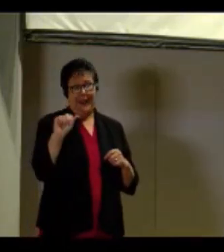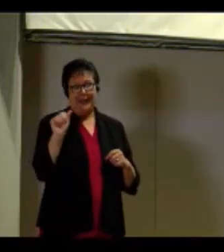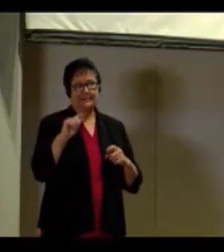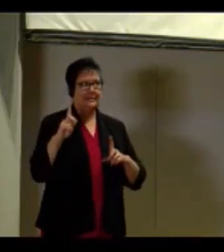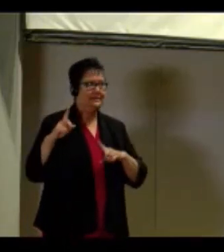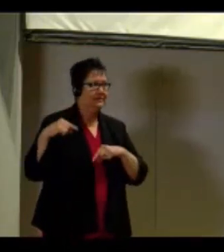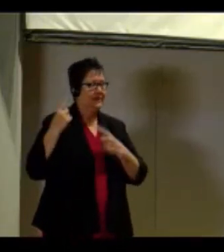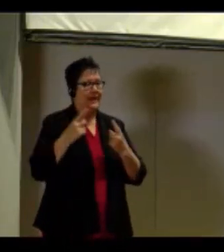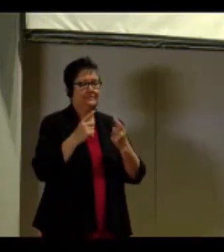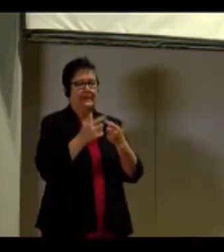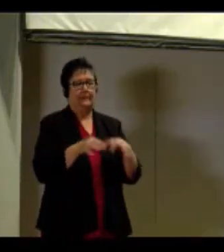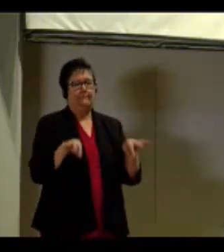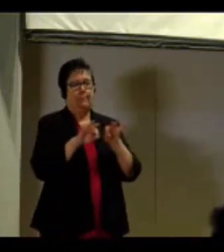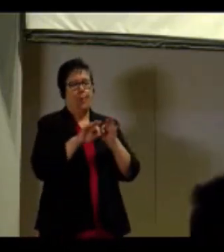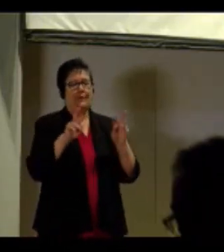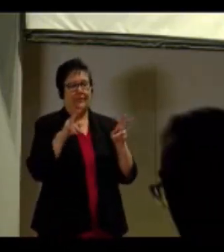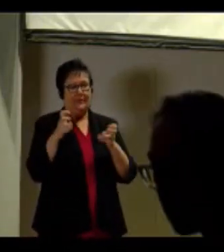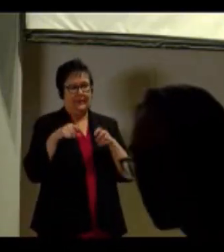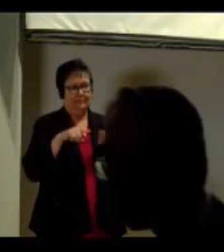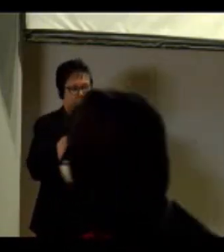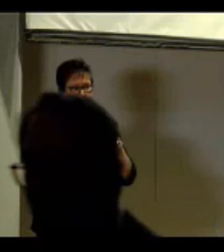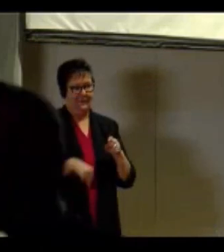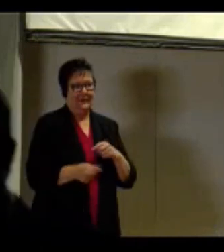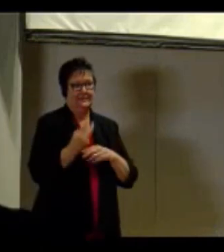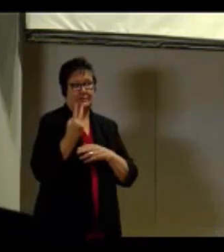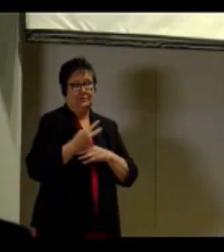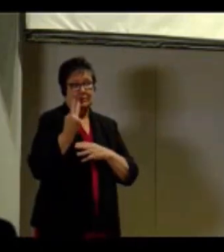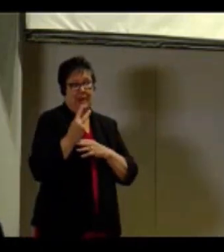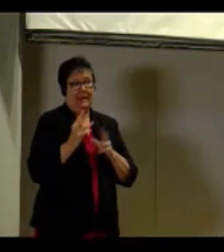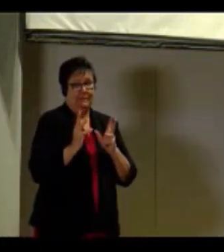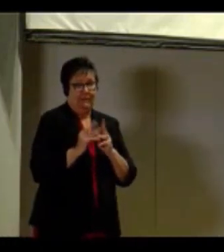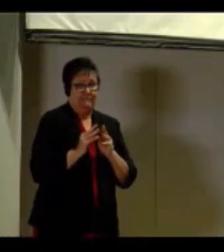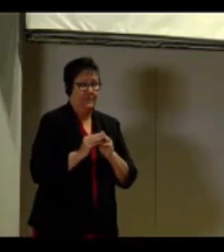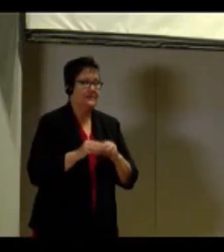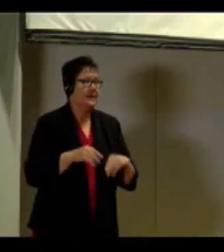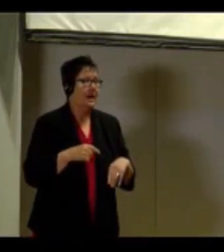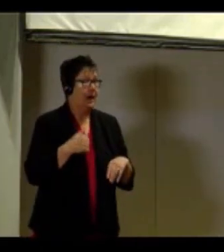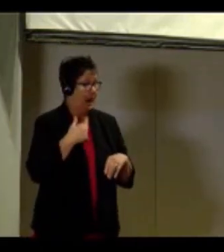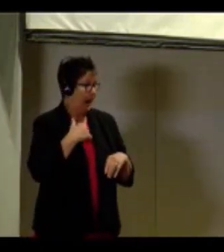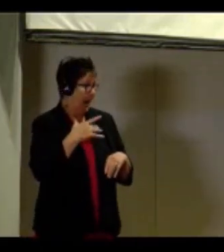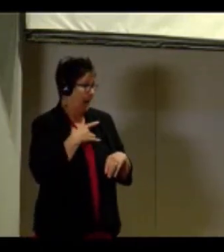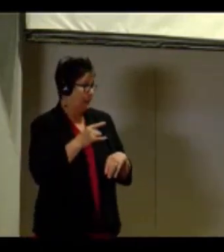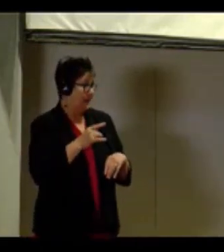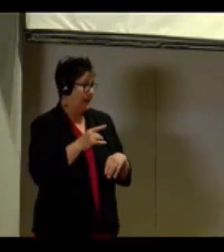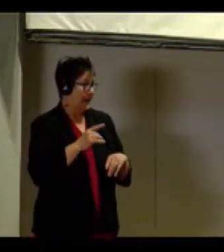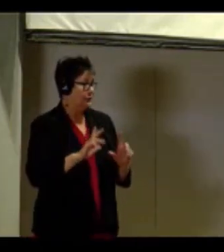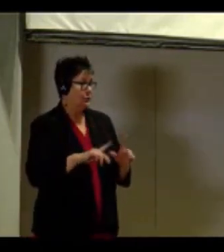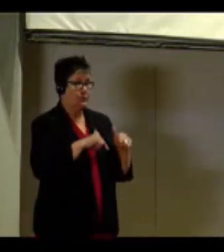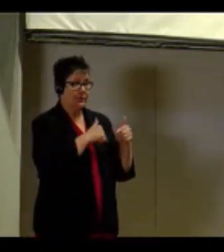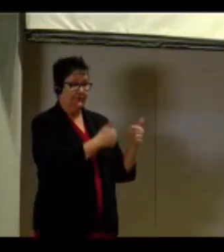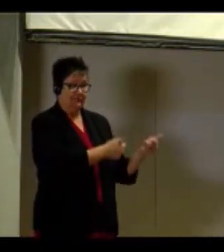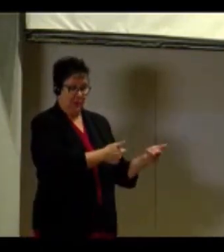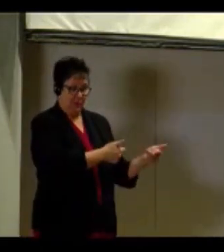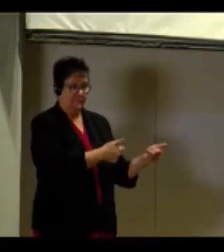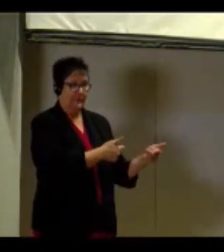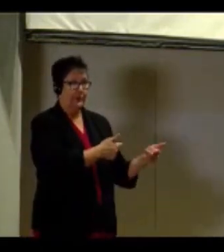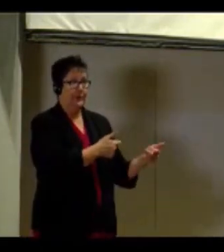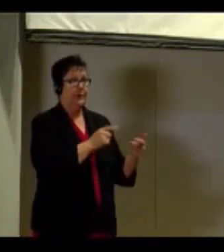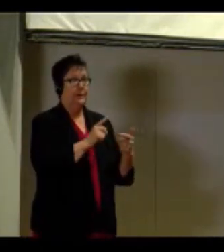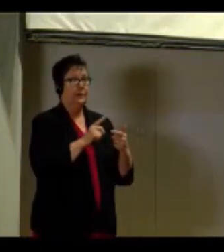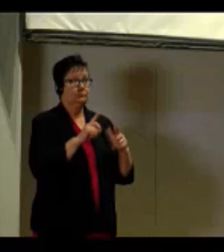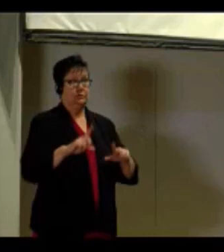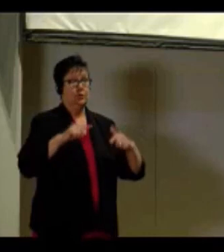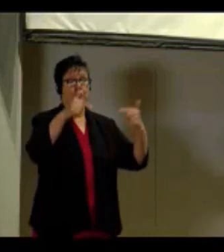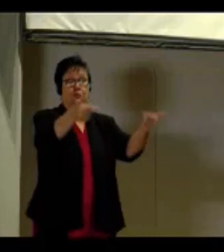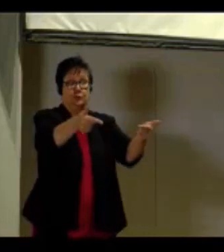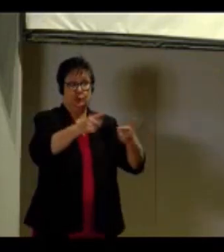such an important theme during this convening. So I would like to turn the floor over on that note to the